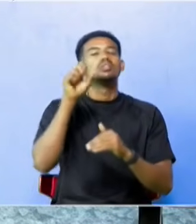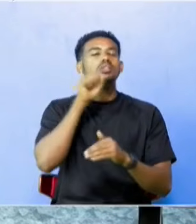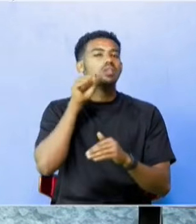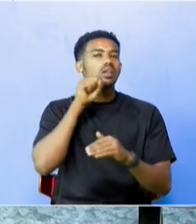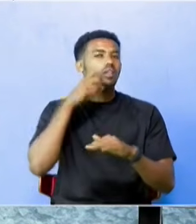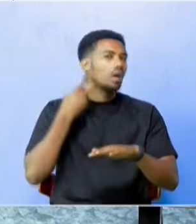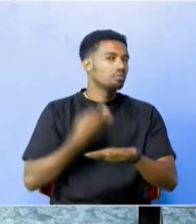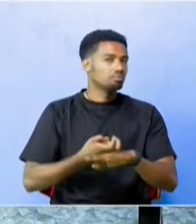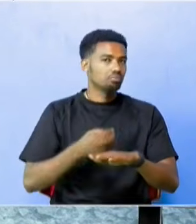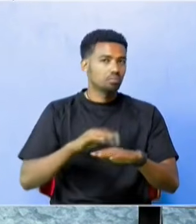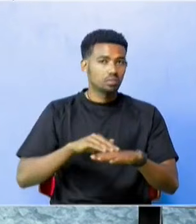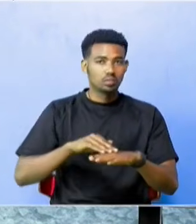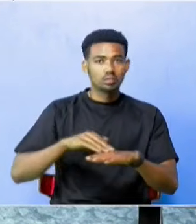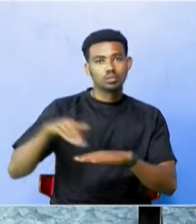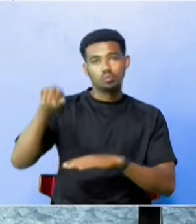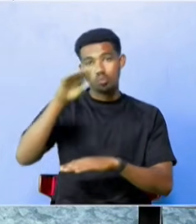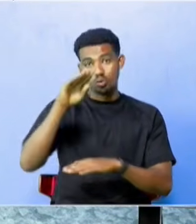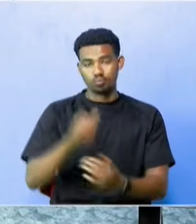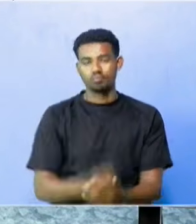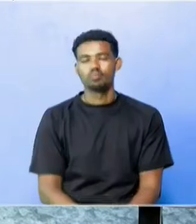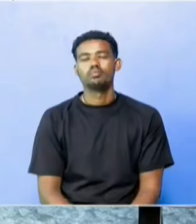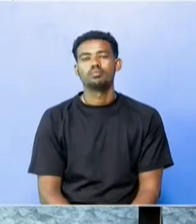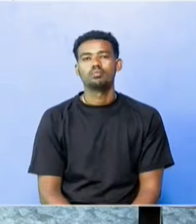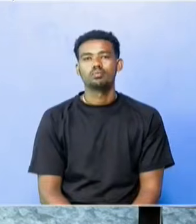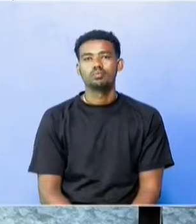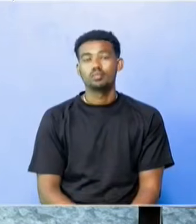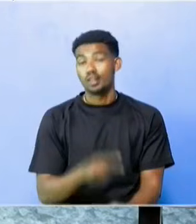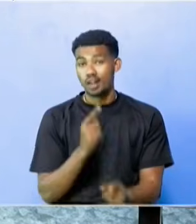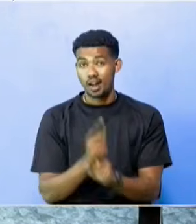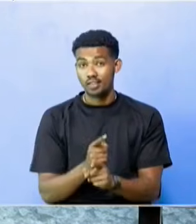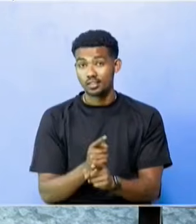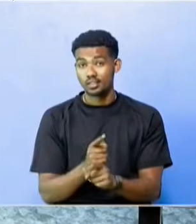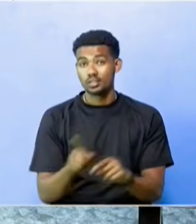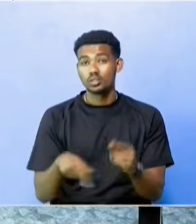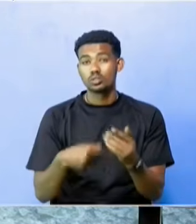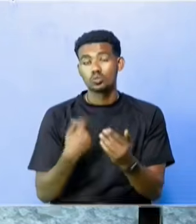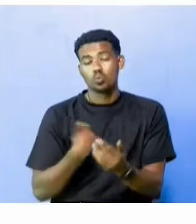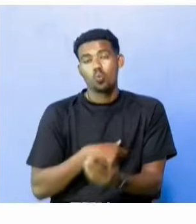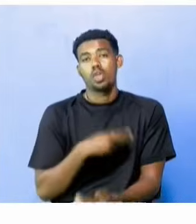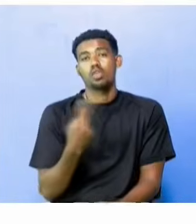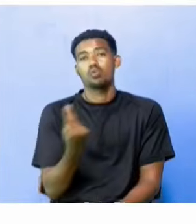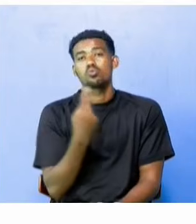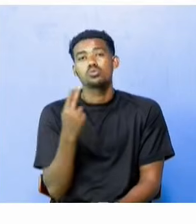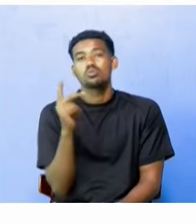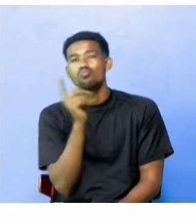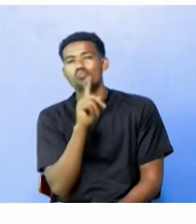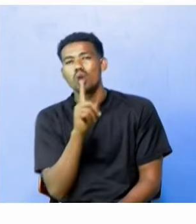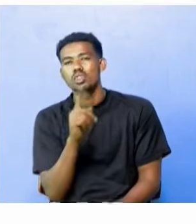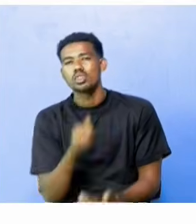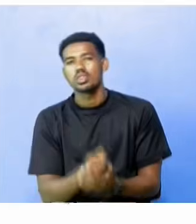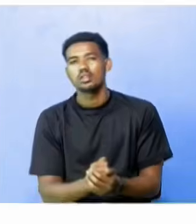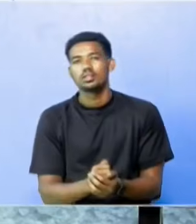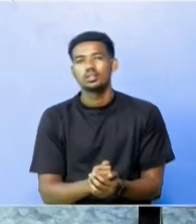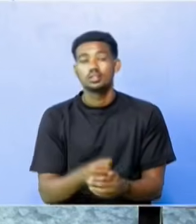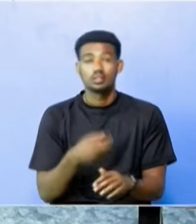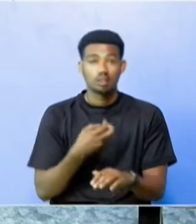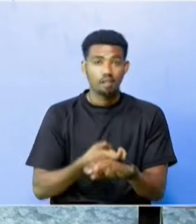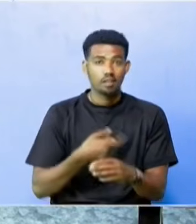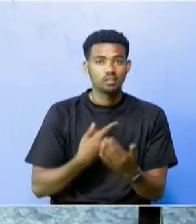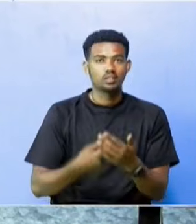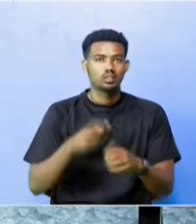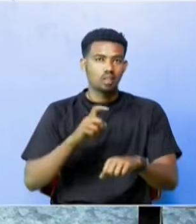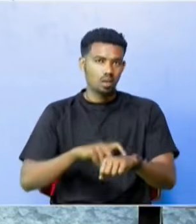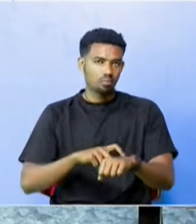three, her and the rest two, right? So we use what? The heaviest this time. It